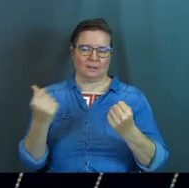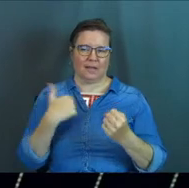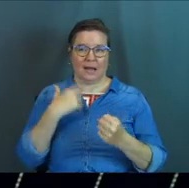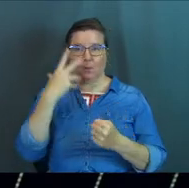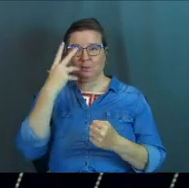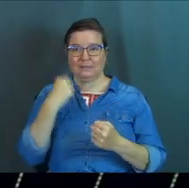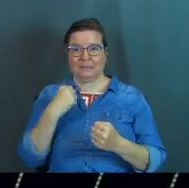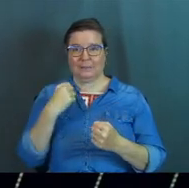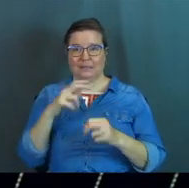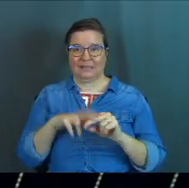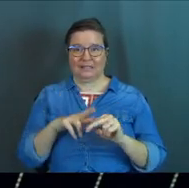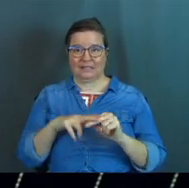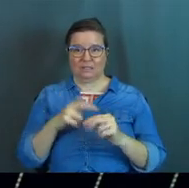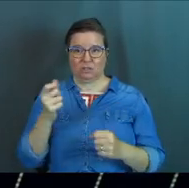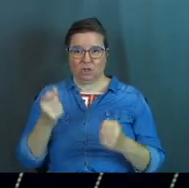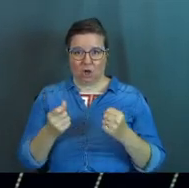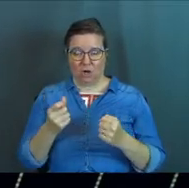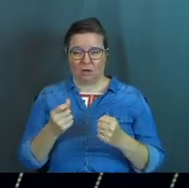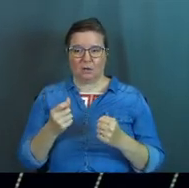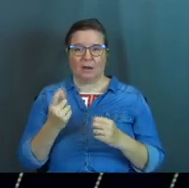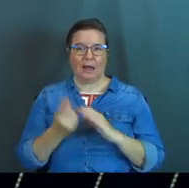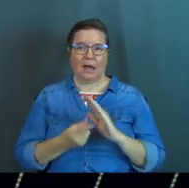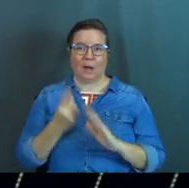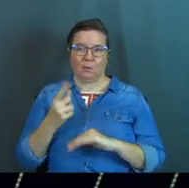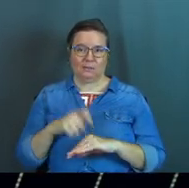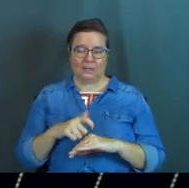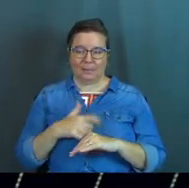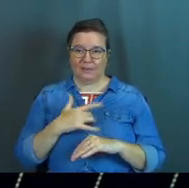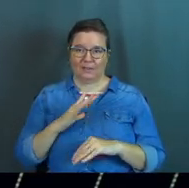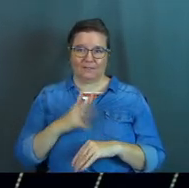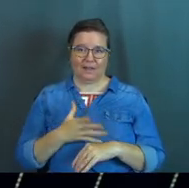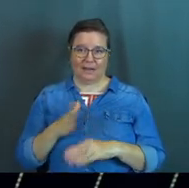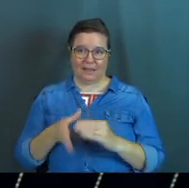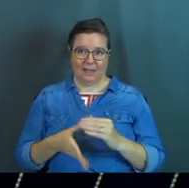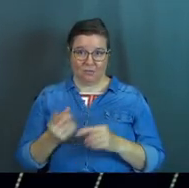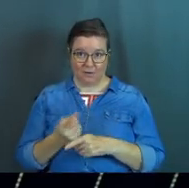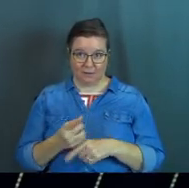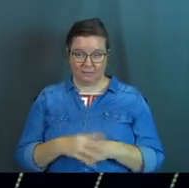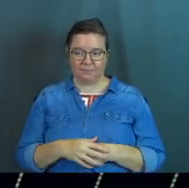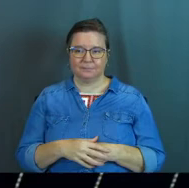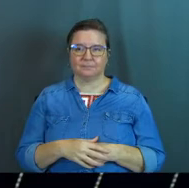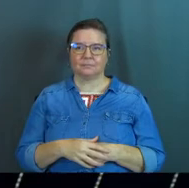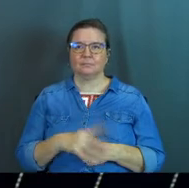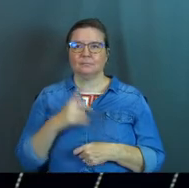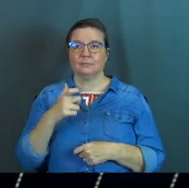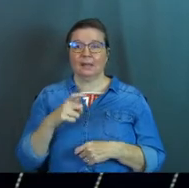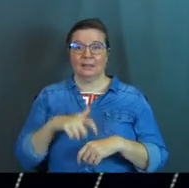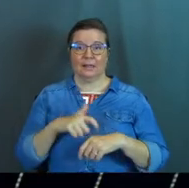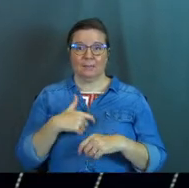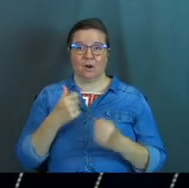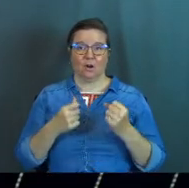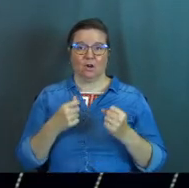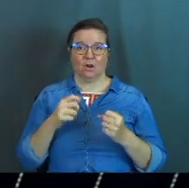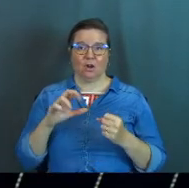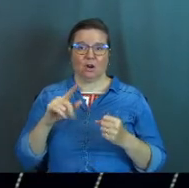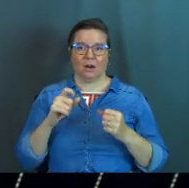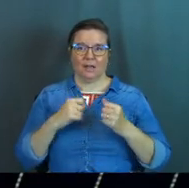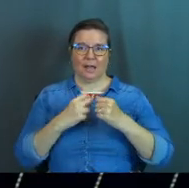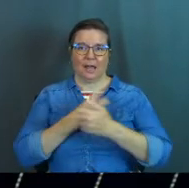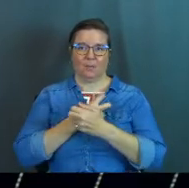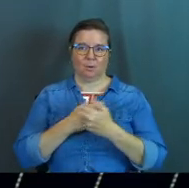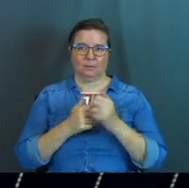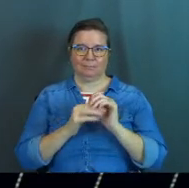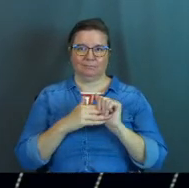I could sleep in the seats of the car hours at a time and feel fine at the end, right? Because at the time, our cartilage and bones are